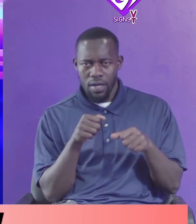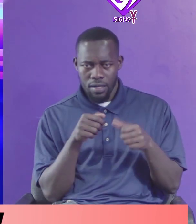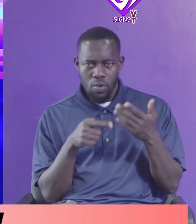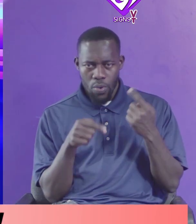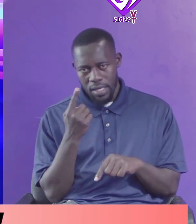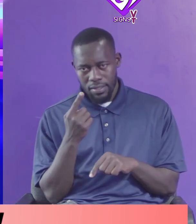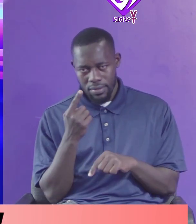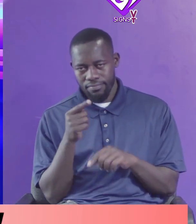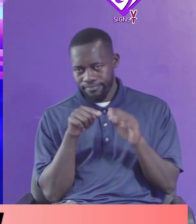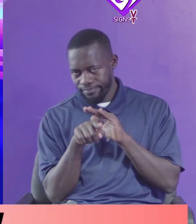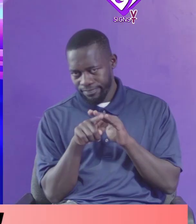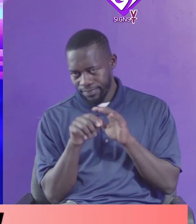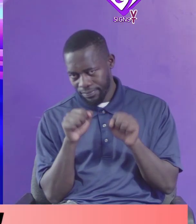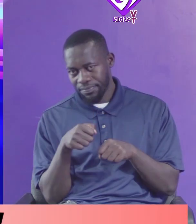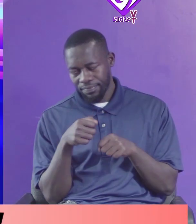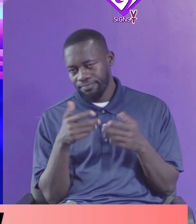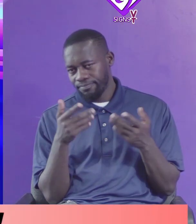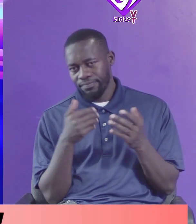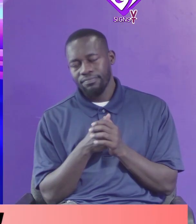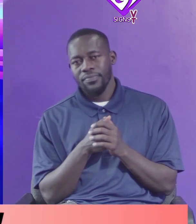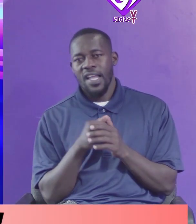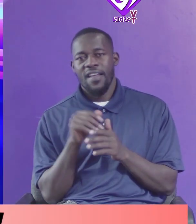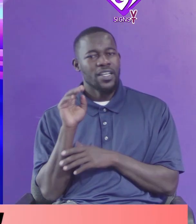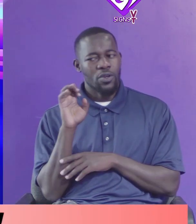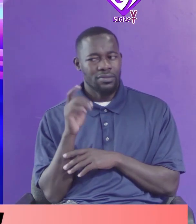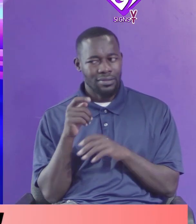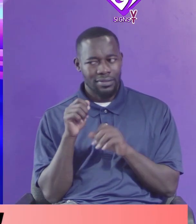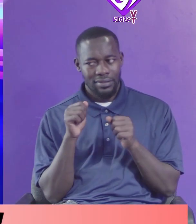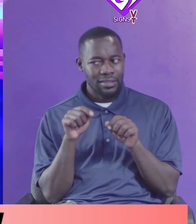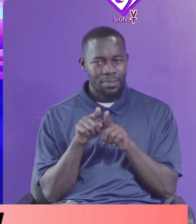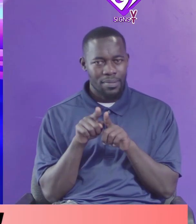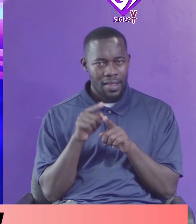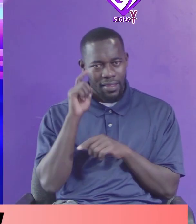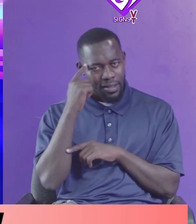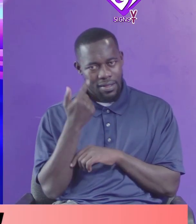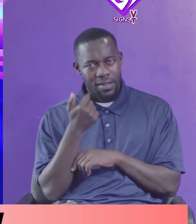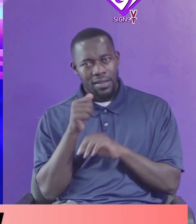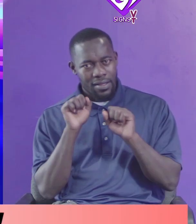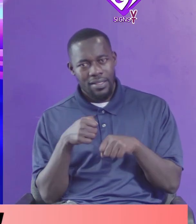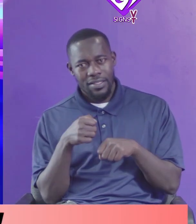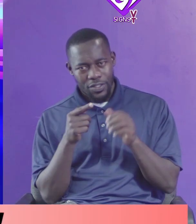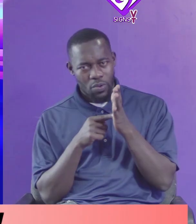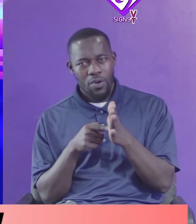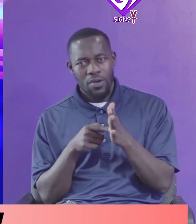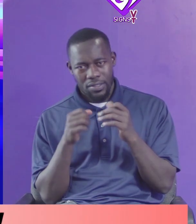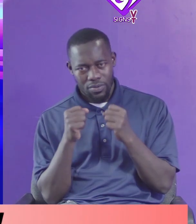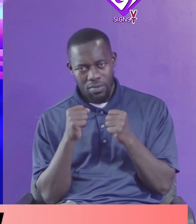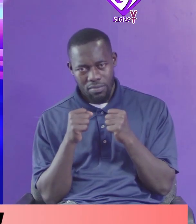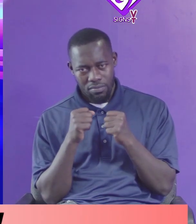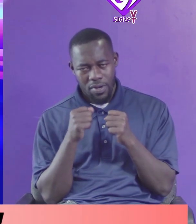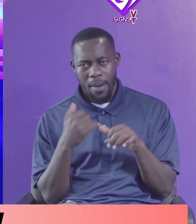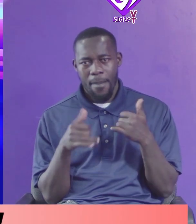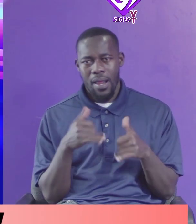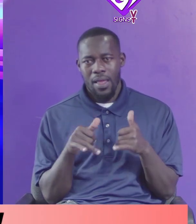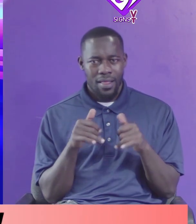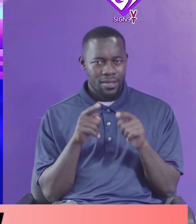I think that can still be shown up there. Everton, I also think like they can go to show that within the game. Yes. So this game will